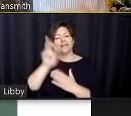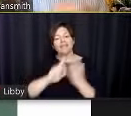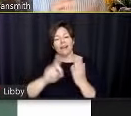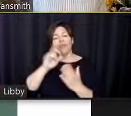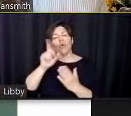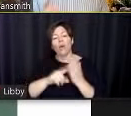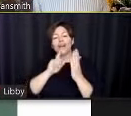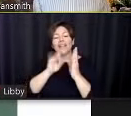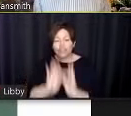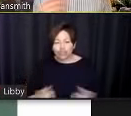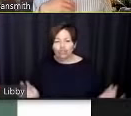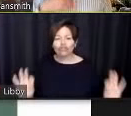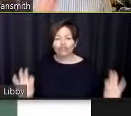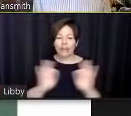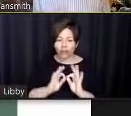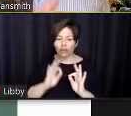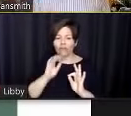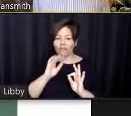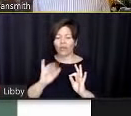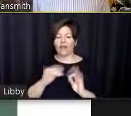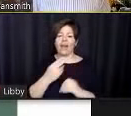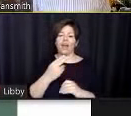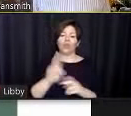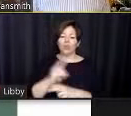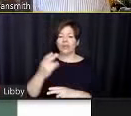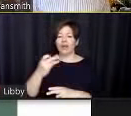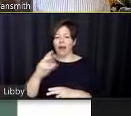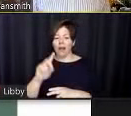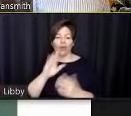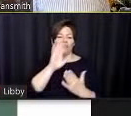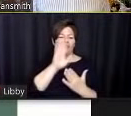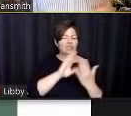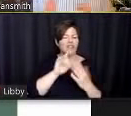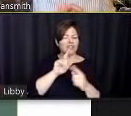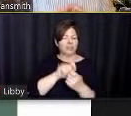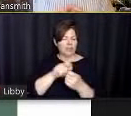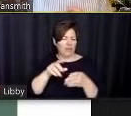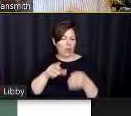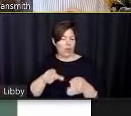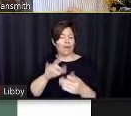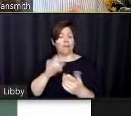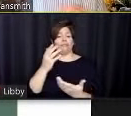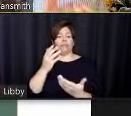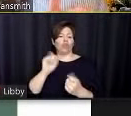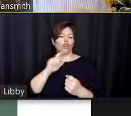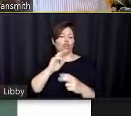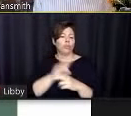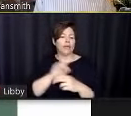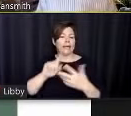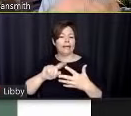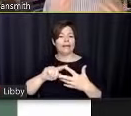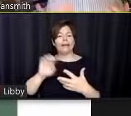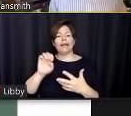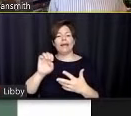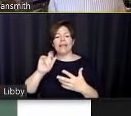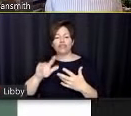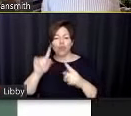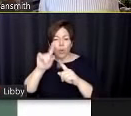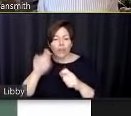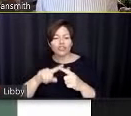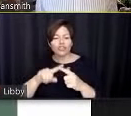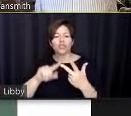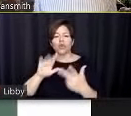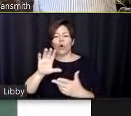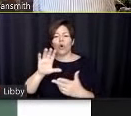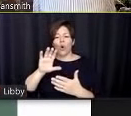critical and using the hybrid, the face-to-face in that manner. So it could be essential questions, core concepts, what I think